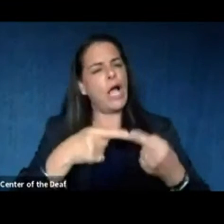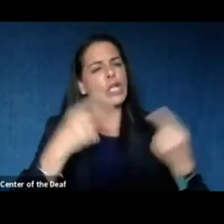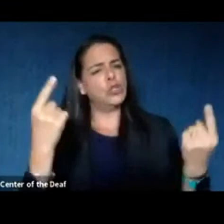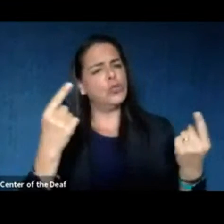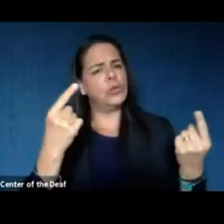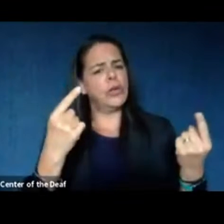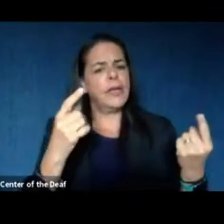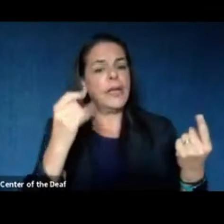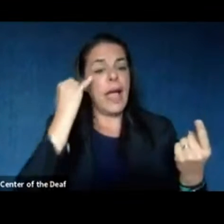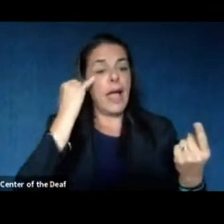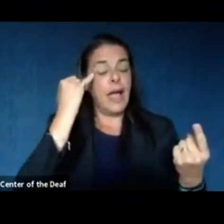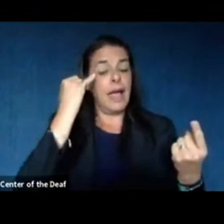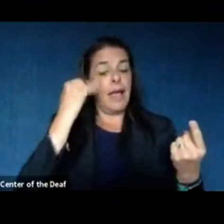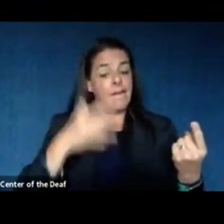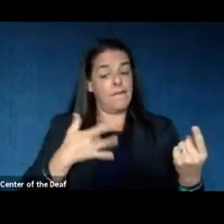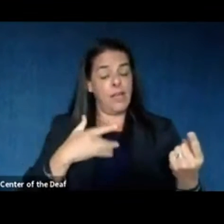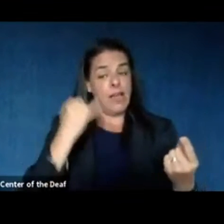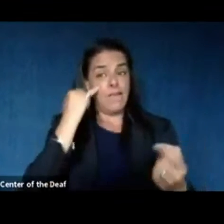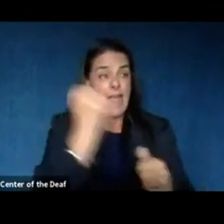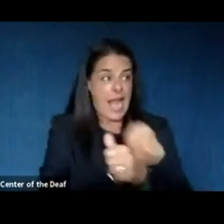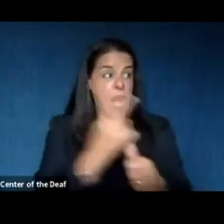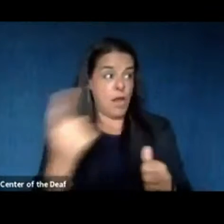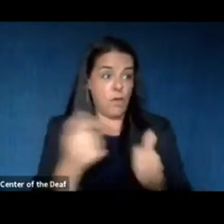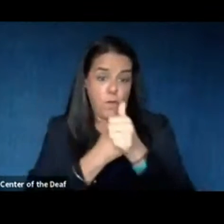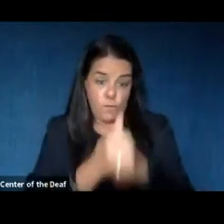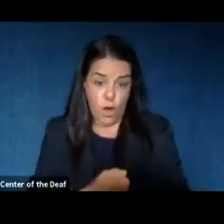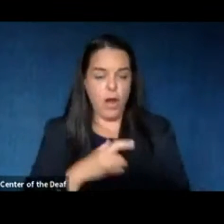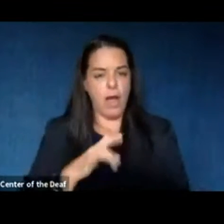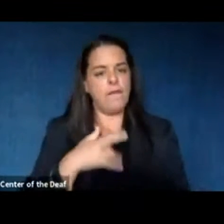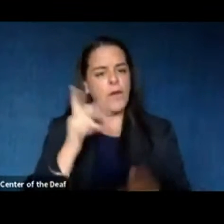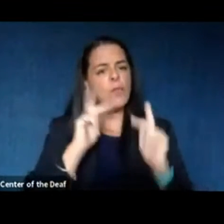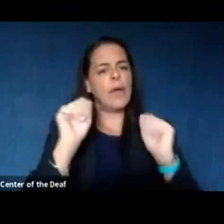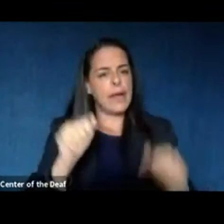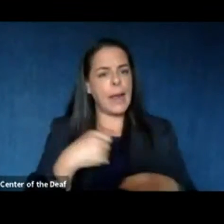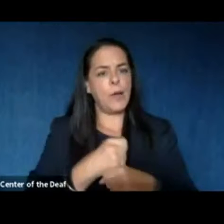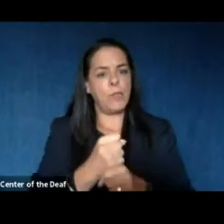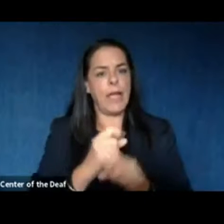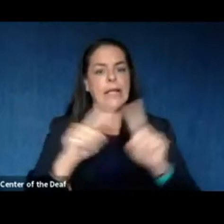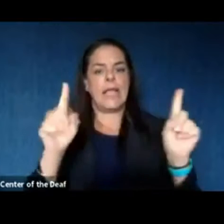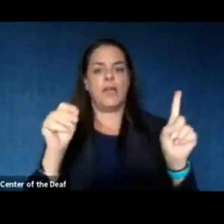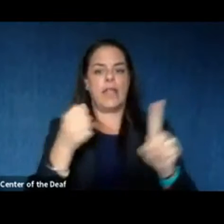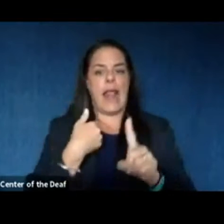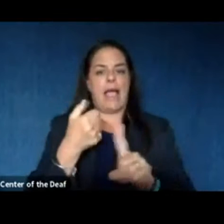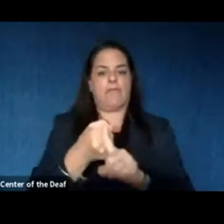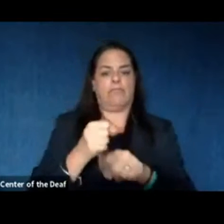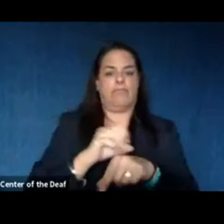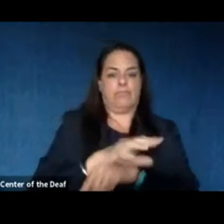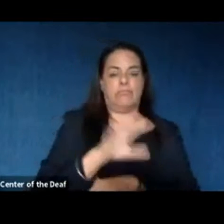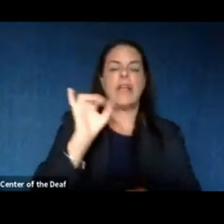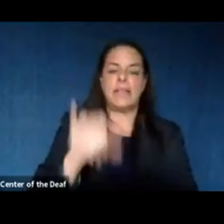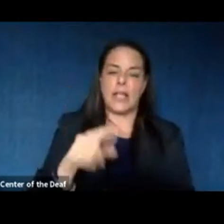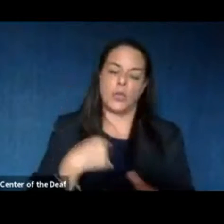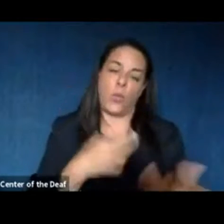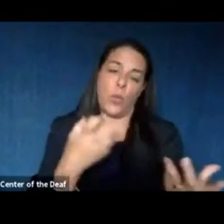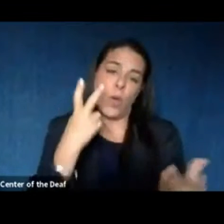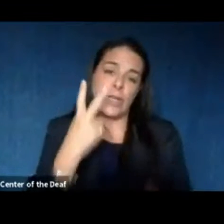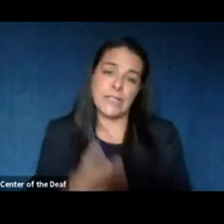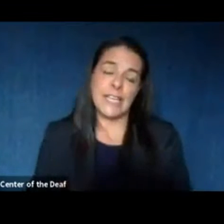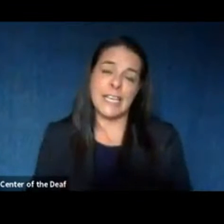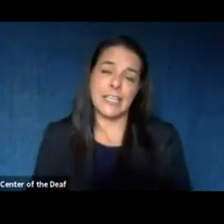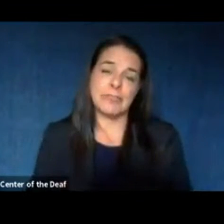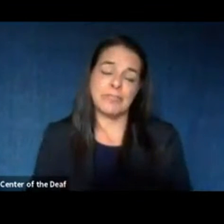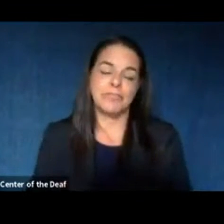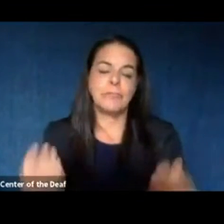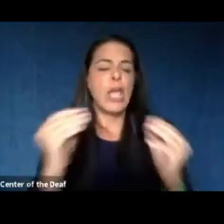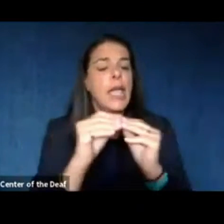everybody has the buy-in, I think the individuals can make a difference and have an impact there. And that's what we want to see. Any other